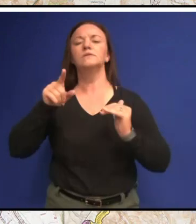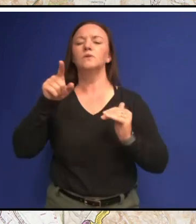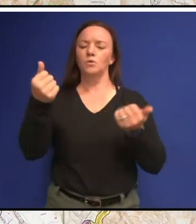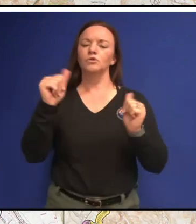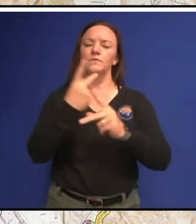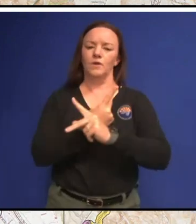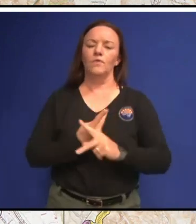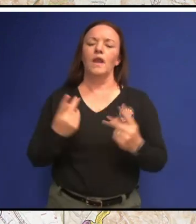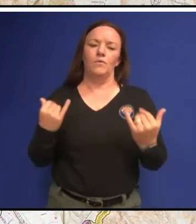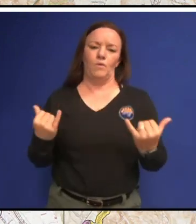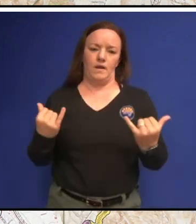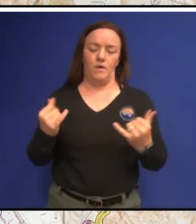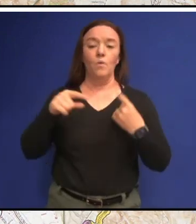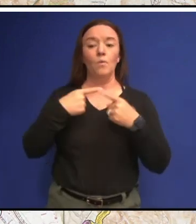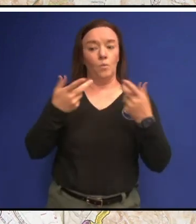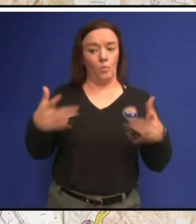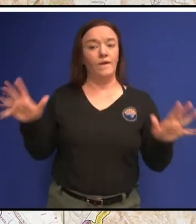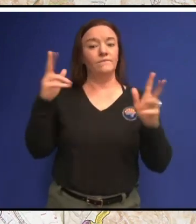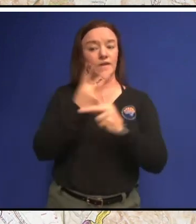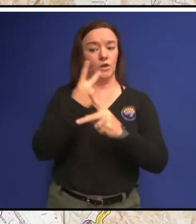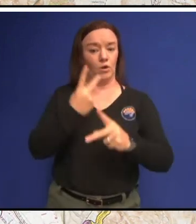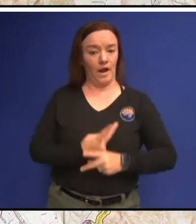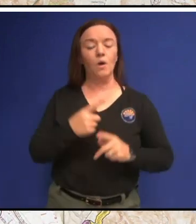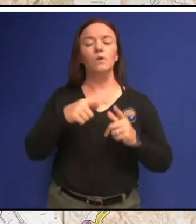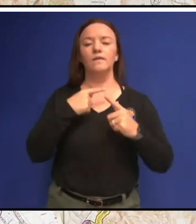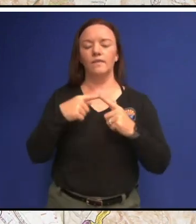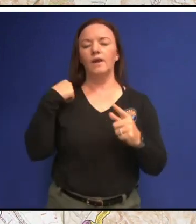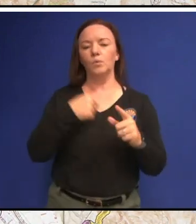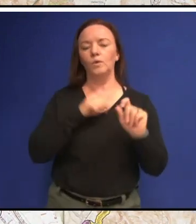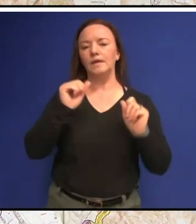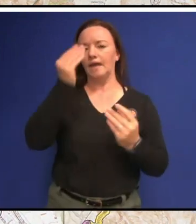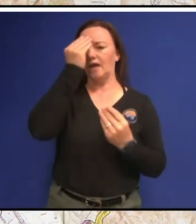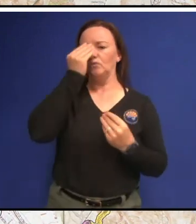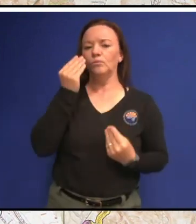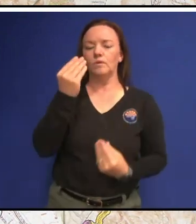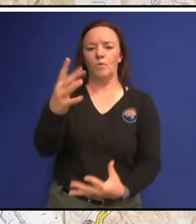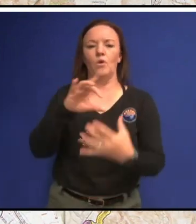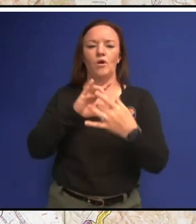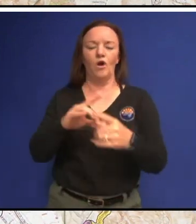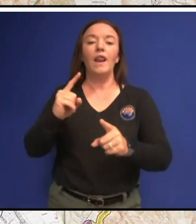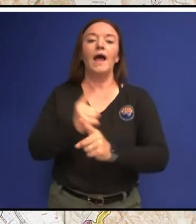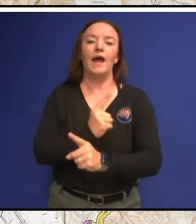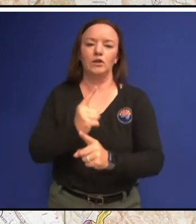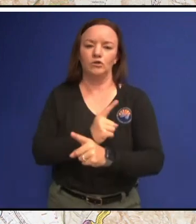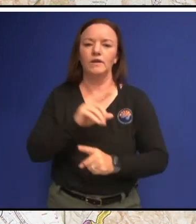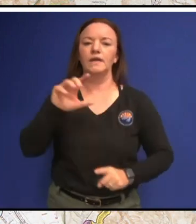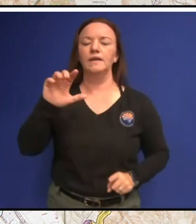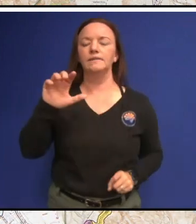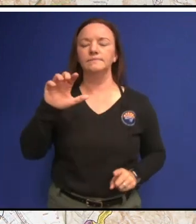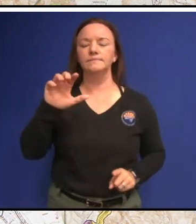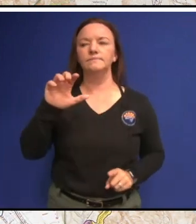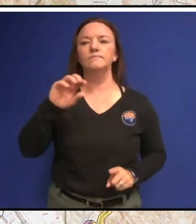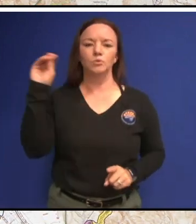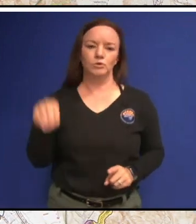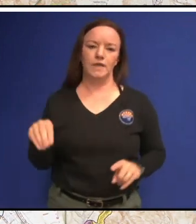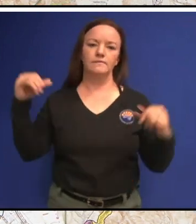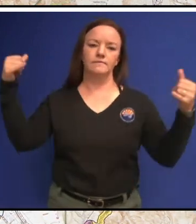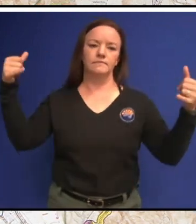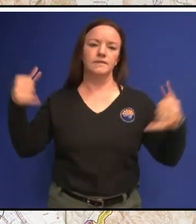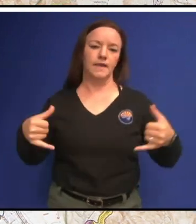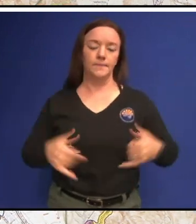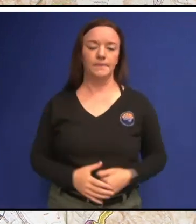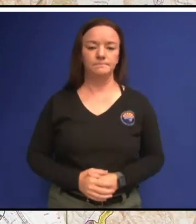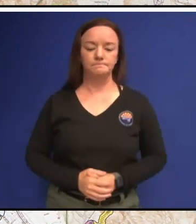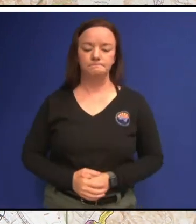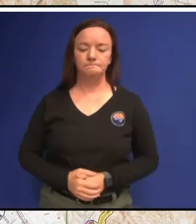they get that figured out, we will be able to report on accurate acreage or accurate percent containment.